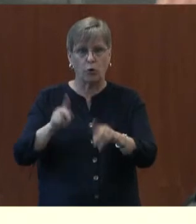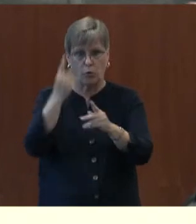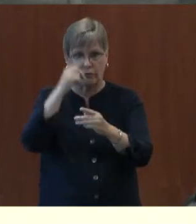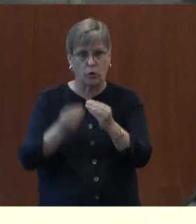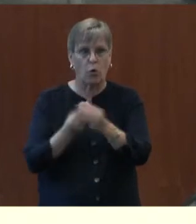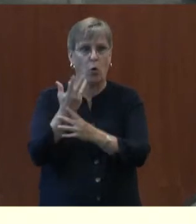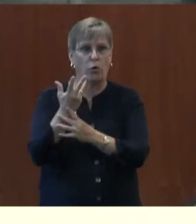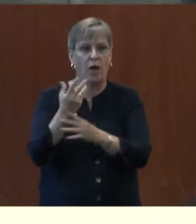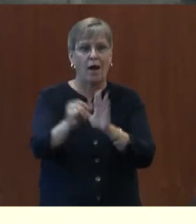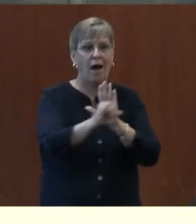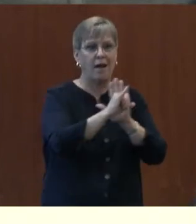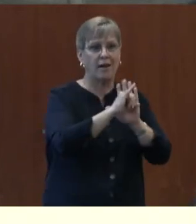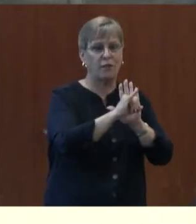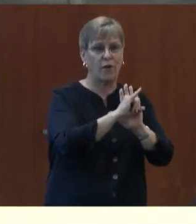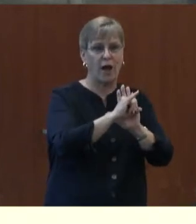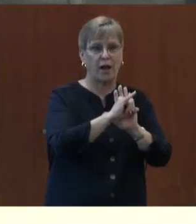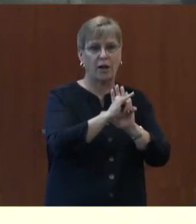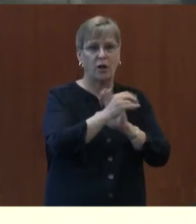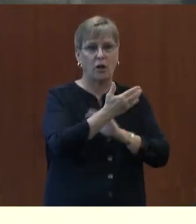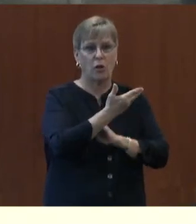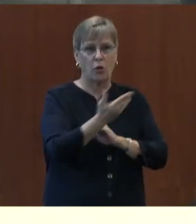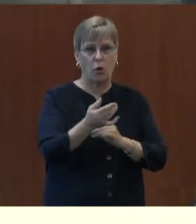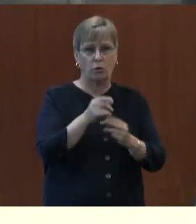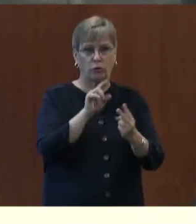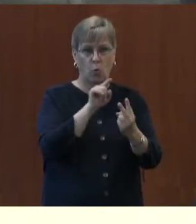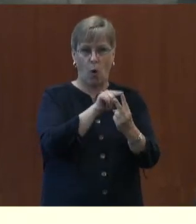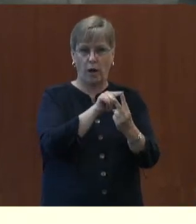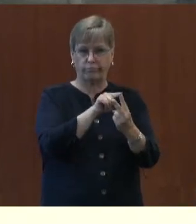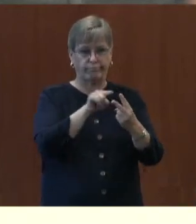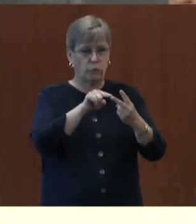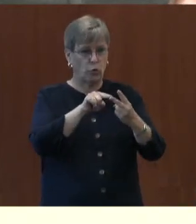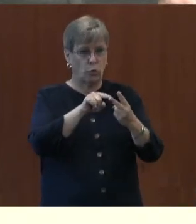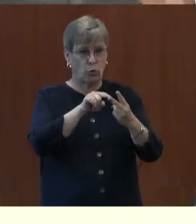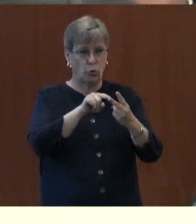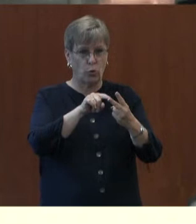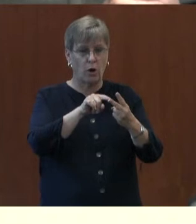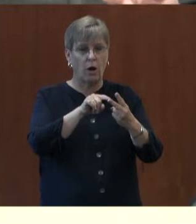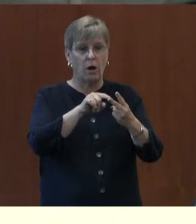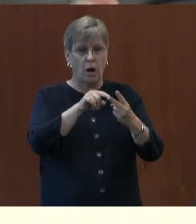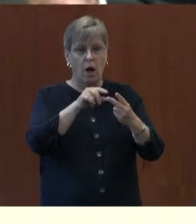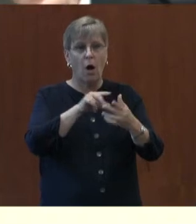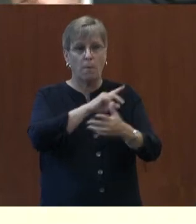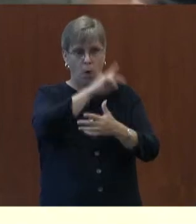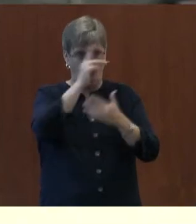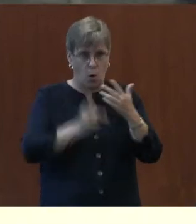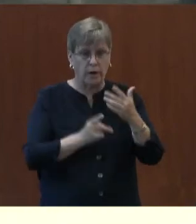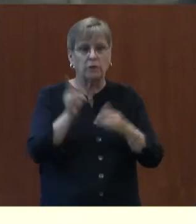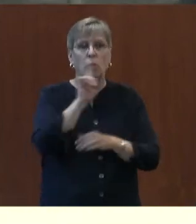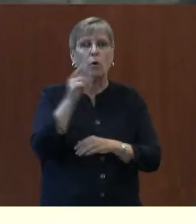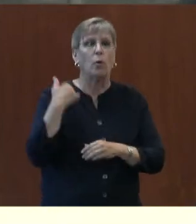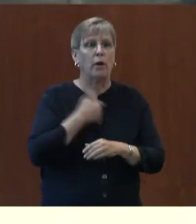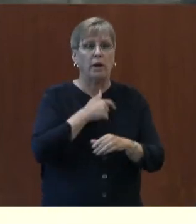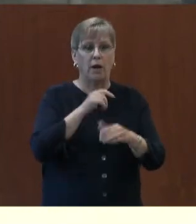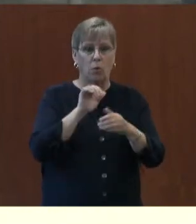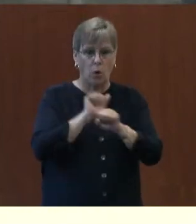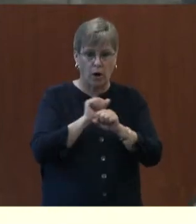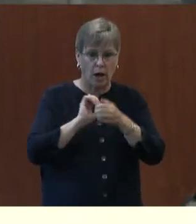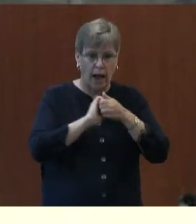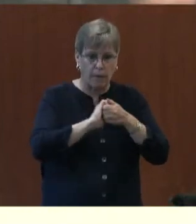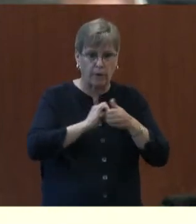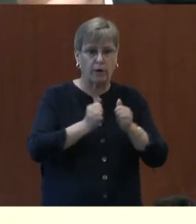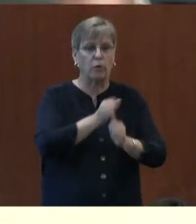then identifying those 1 or 2 priorities that where we can collaboratively work with the Board